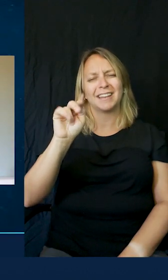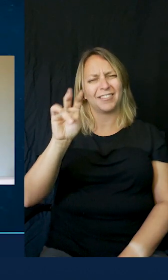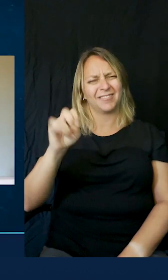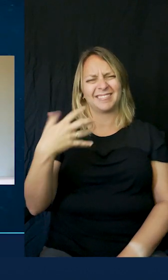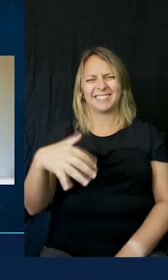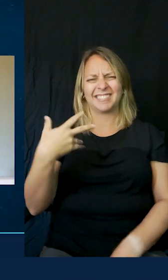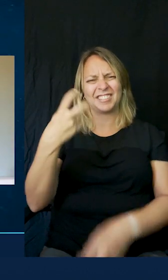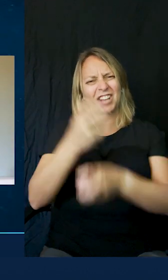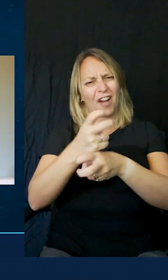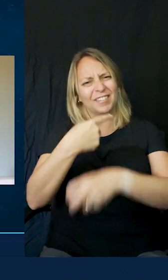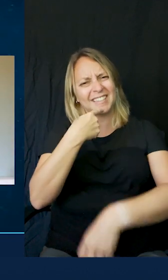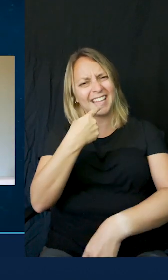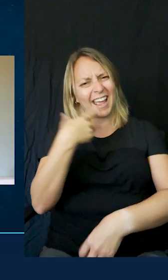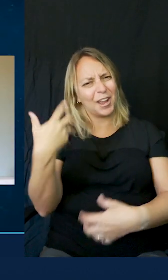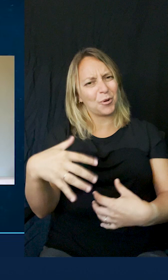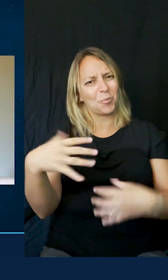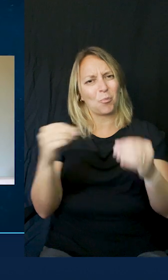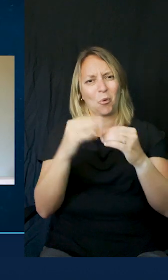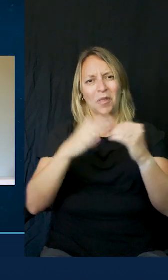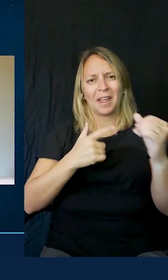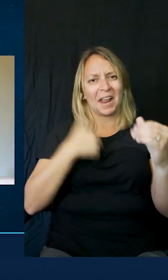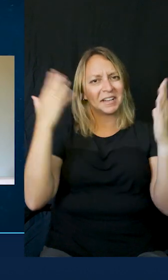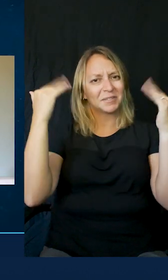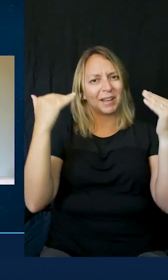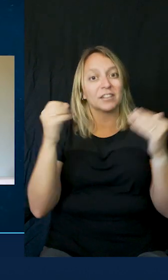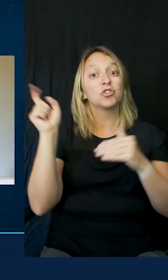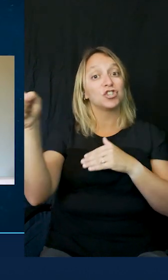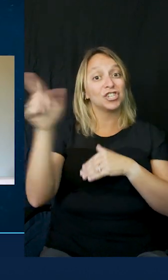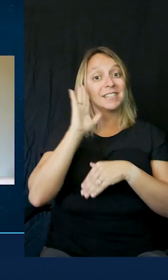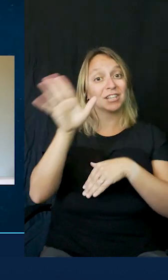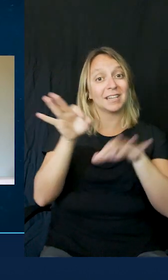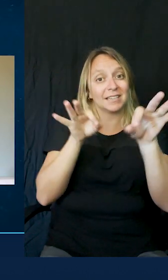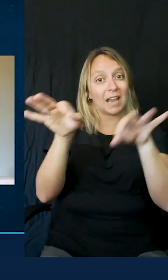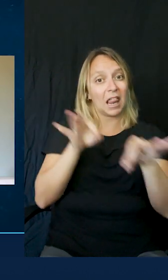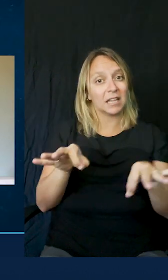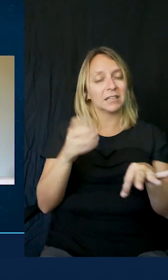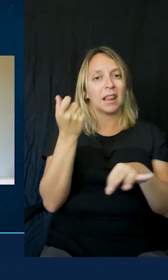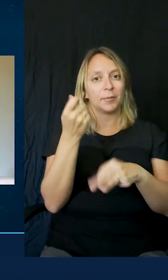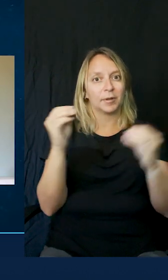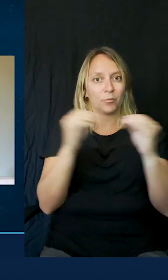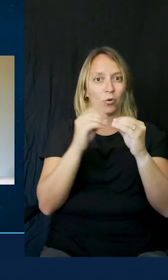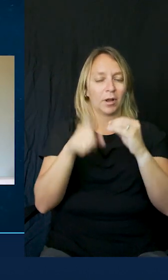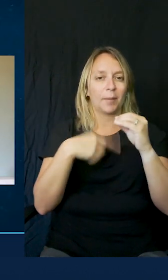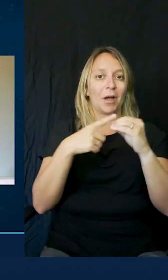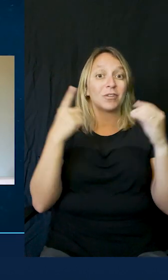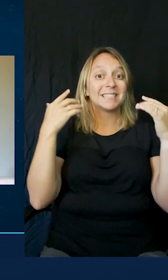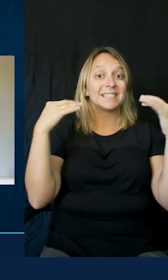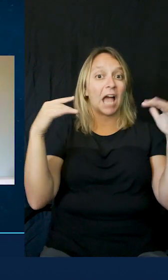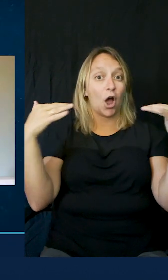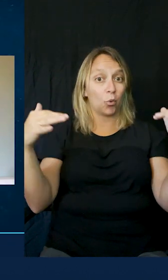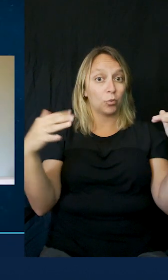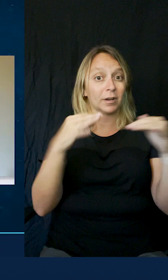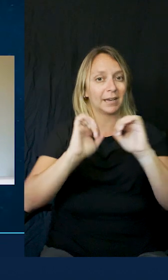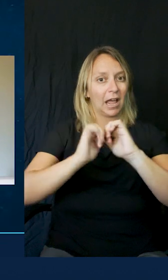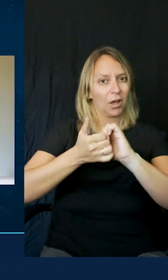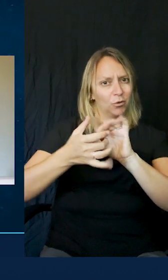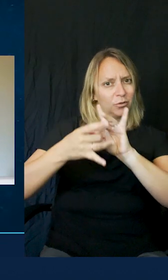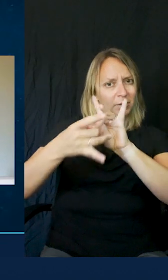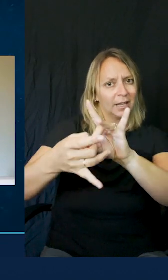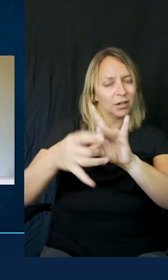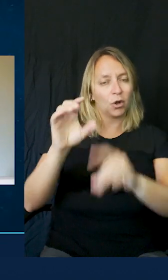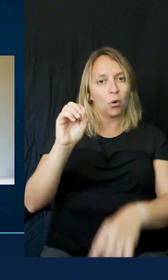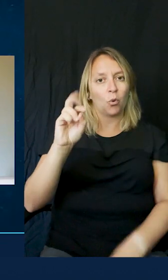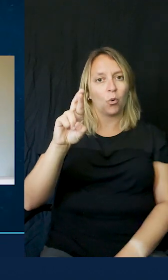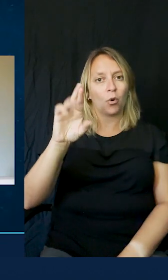I was expecting. So she's going to tell us a little bit about sound in the Sound and how it's related to